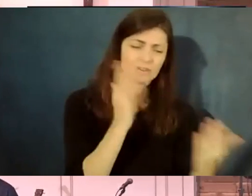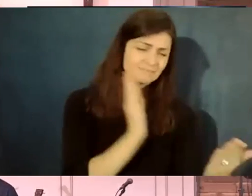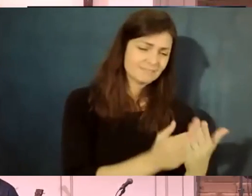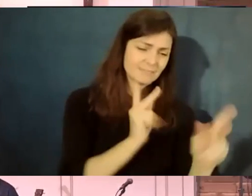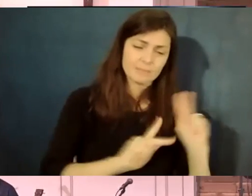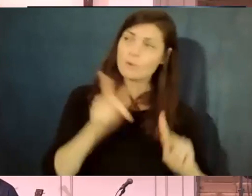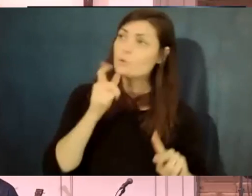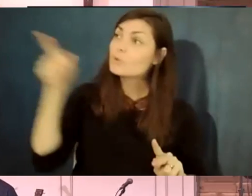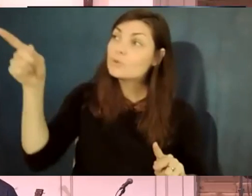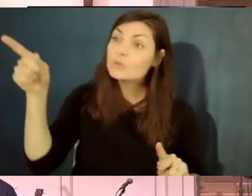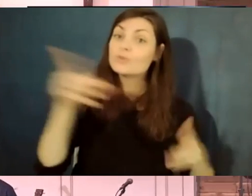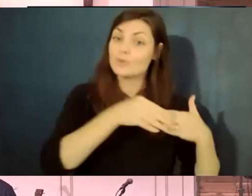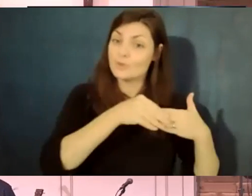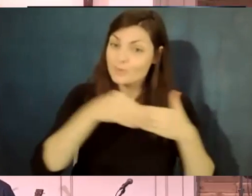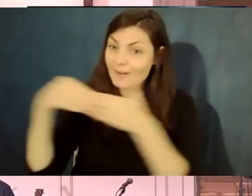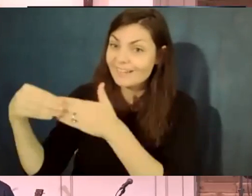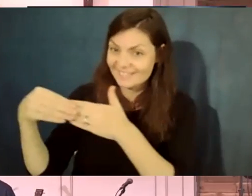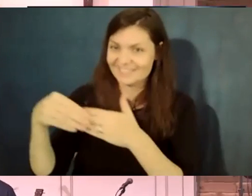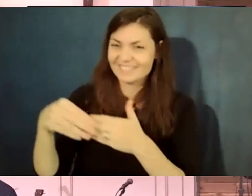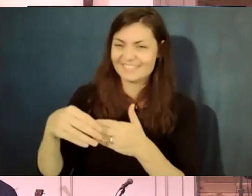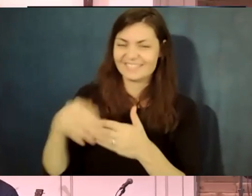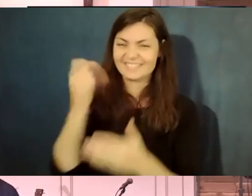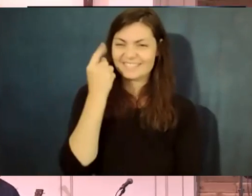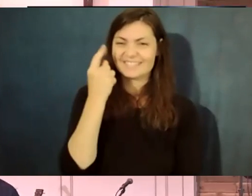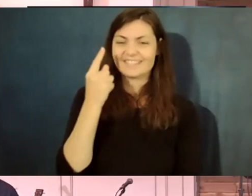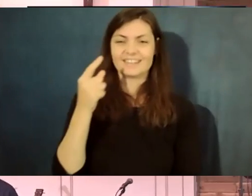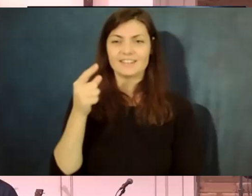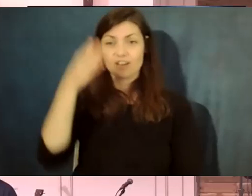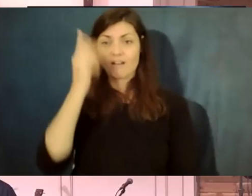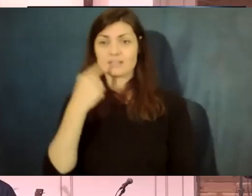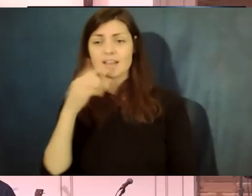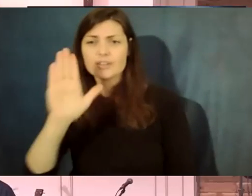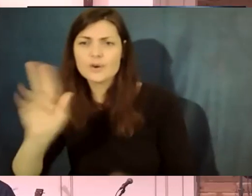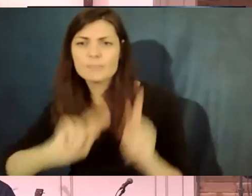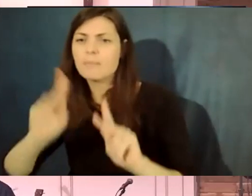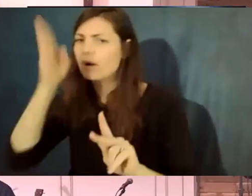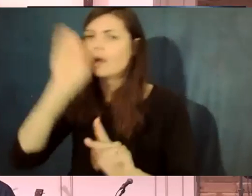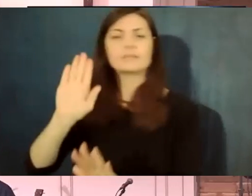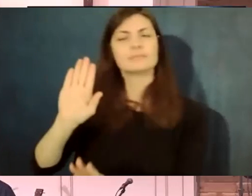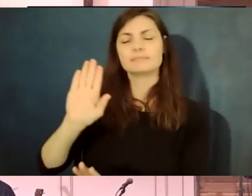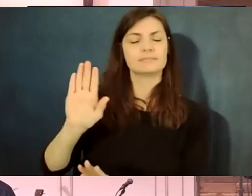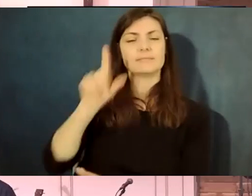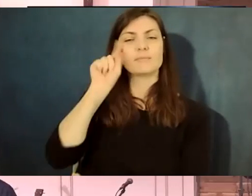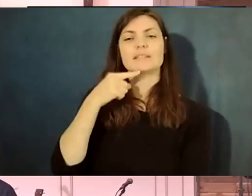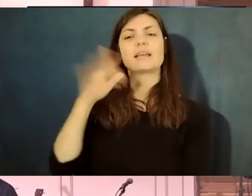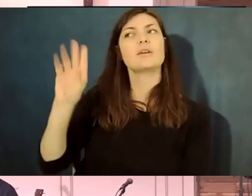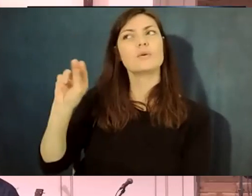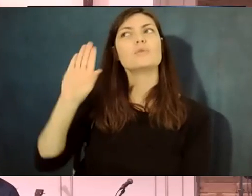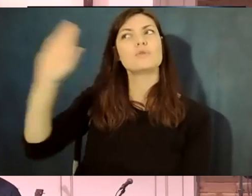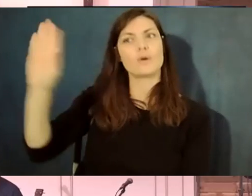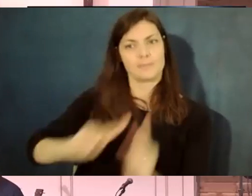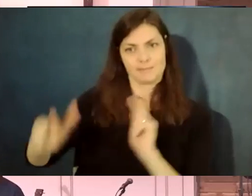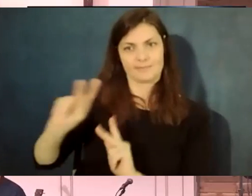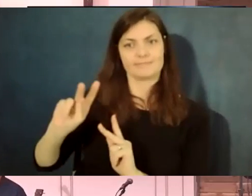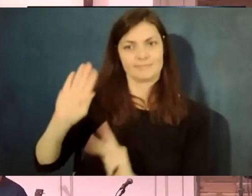whom you have brought up? Do you catch that? He says, Moses, your people, you brought them up. Moses is like, no, God, they're yours. They're yours.